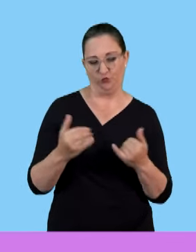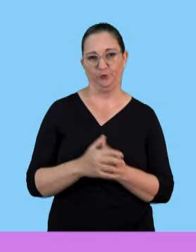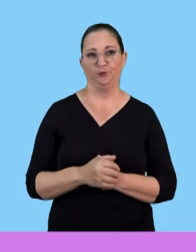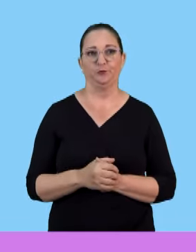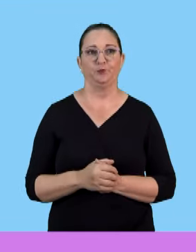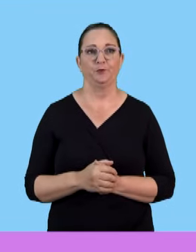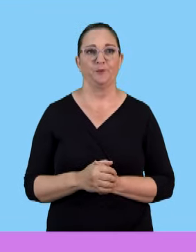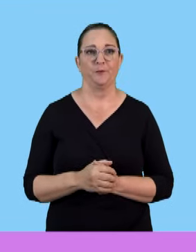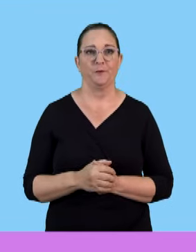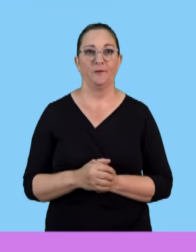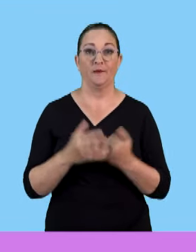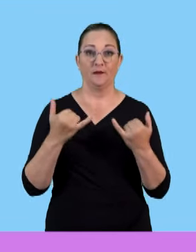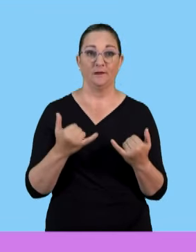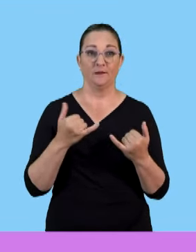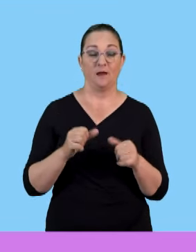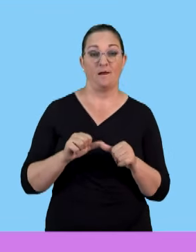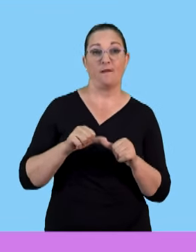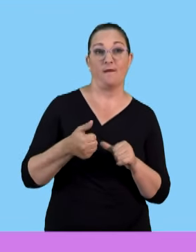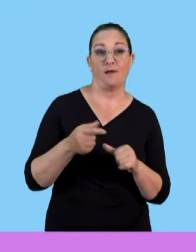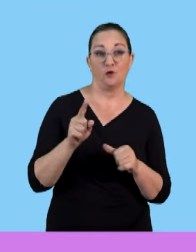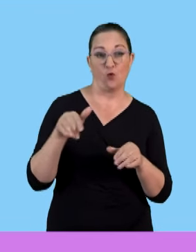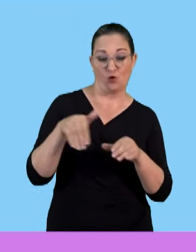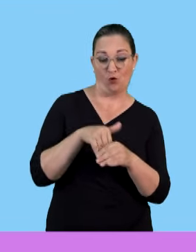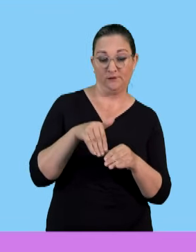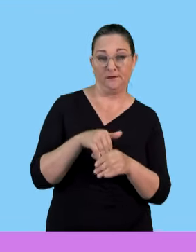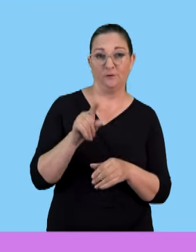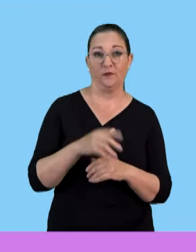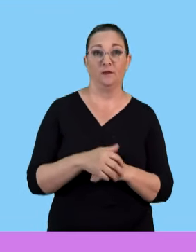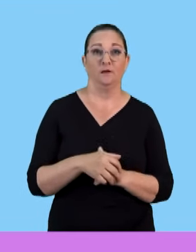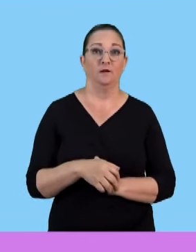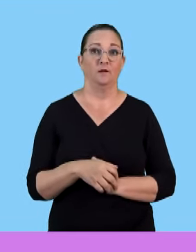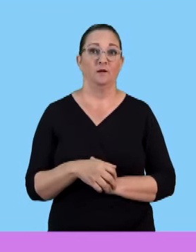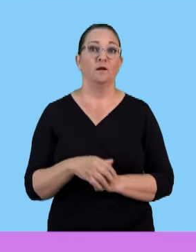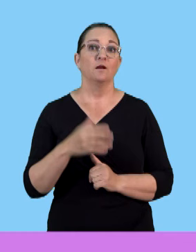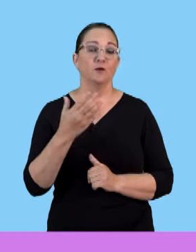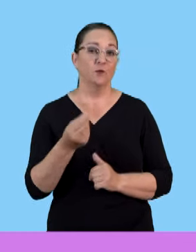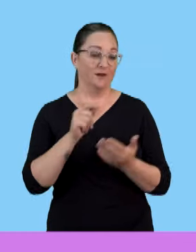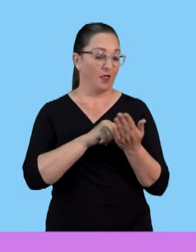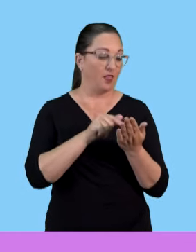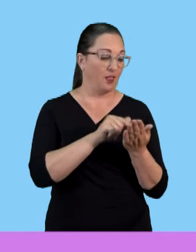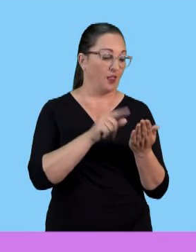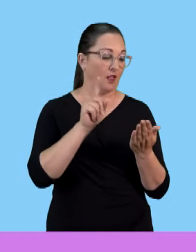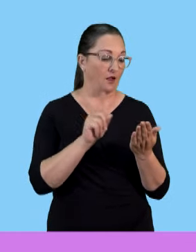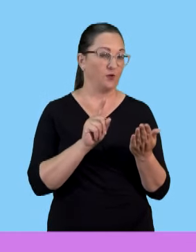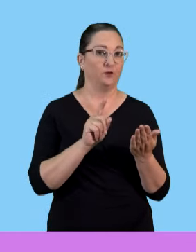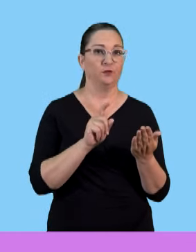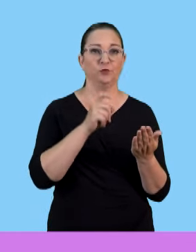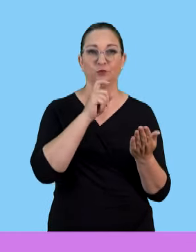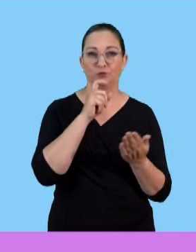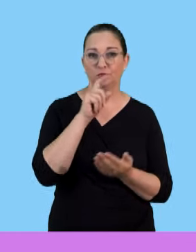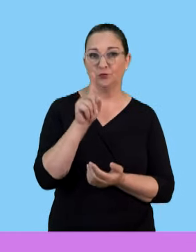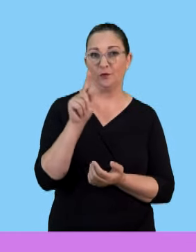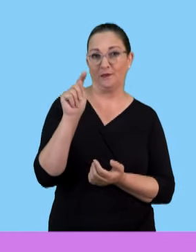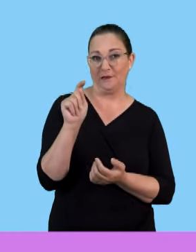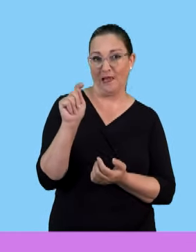topic. Right, so now the next concept we are looking at, it's whereby now we are calculating using